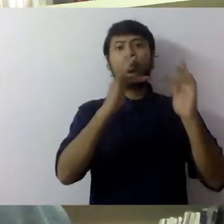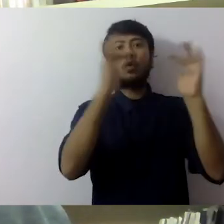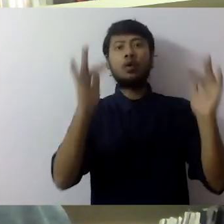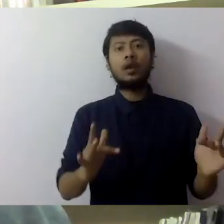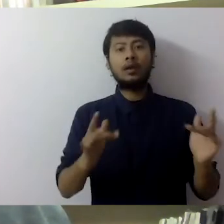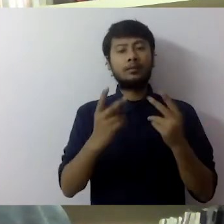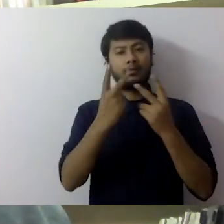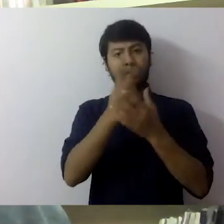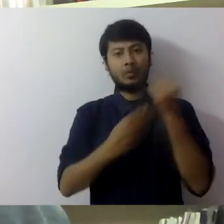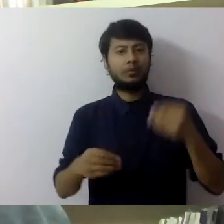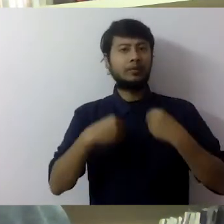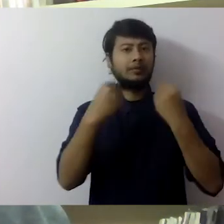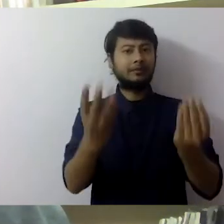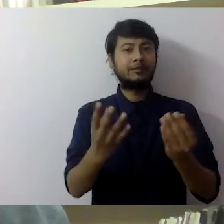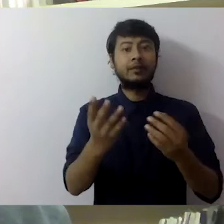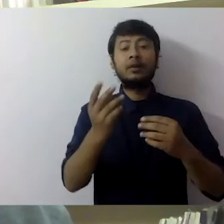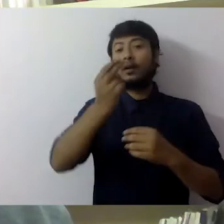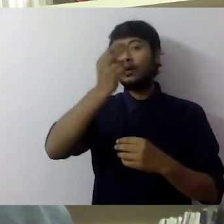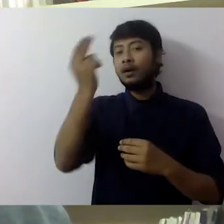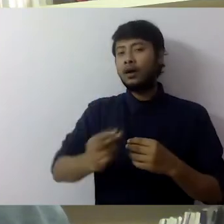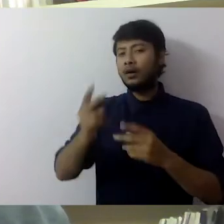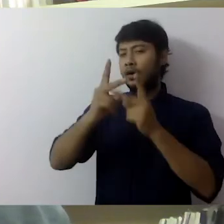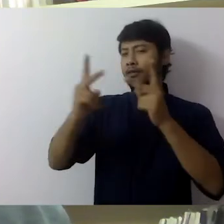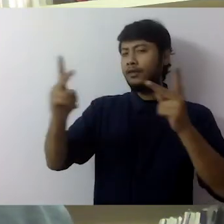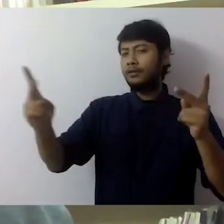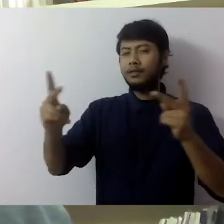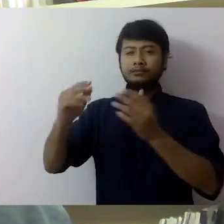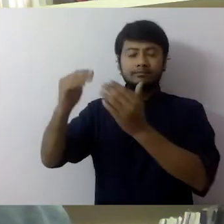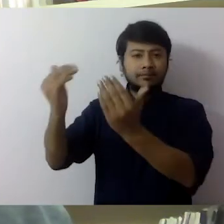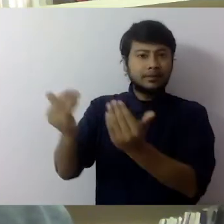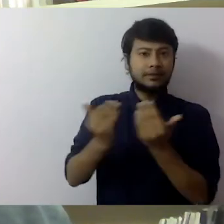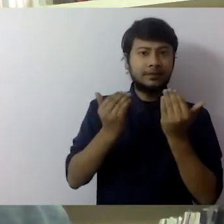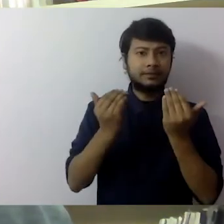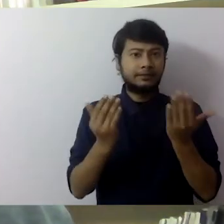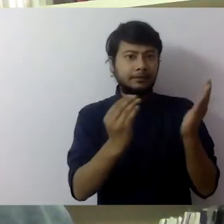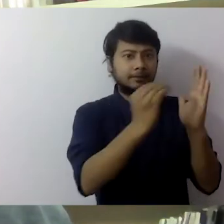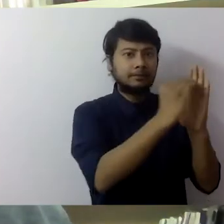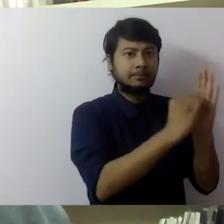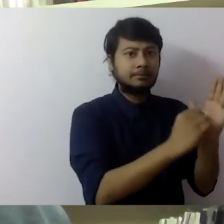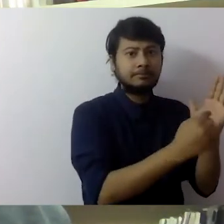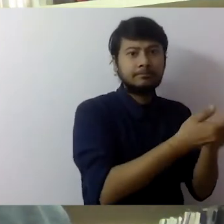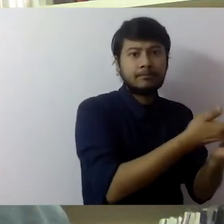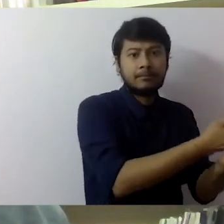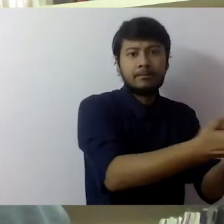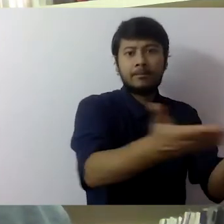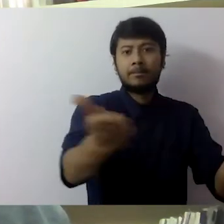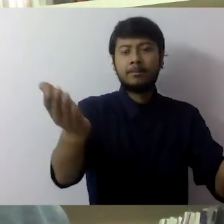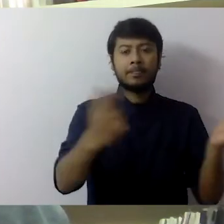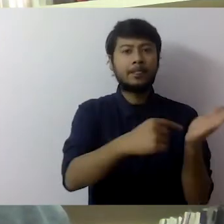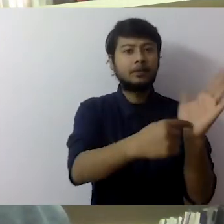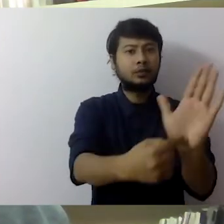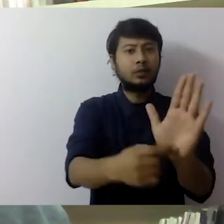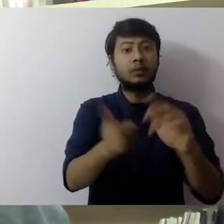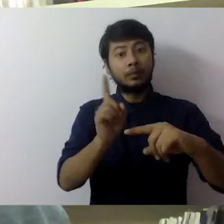to be one of the very few centers in the country for art conservation. But I believe what will really differentiate MAP is its education